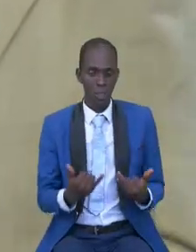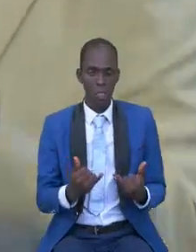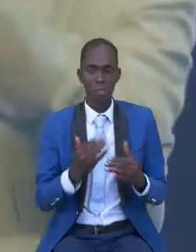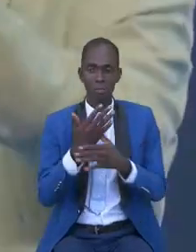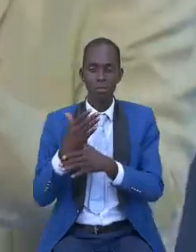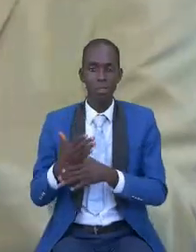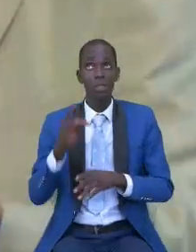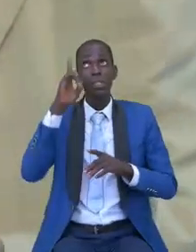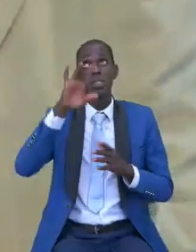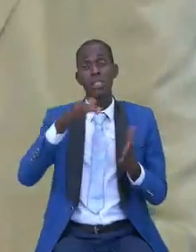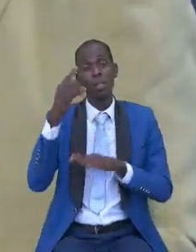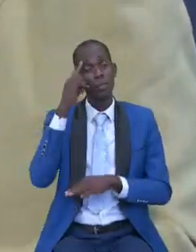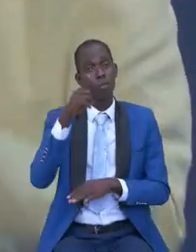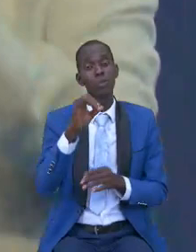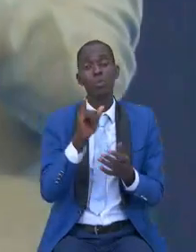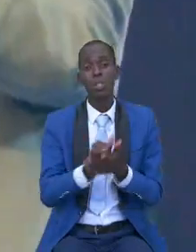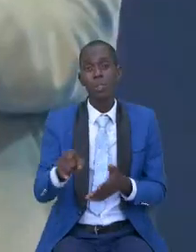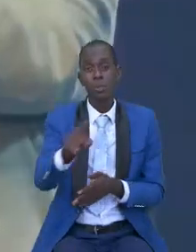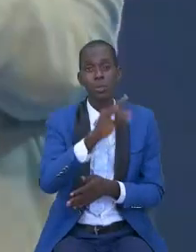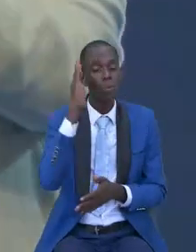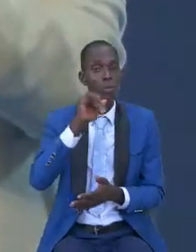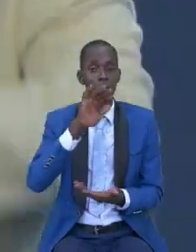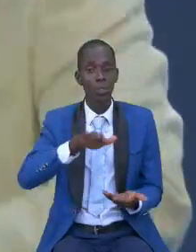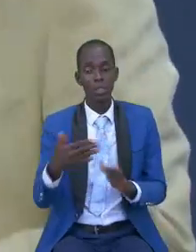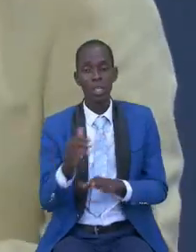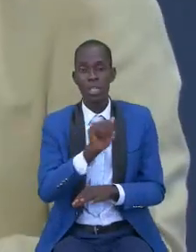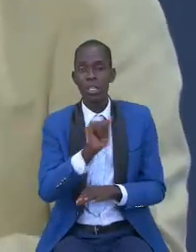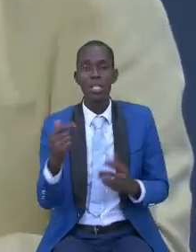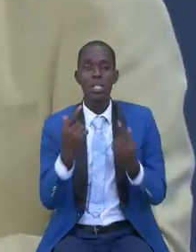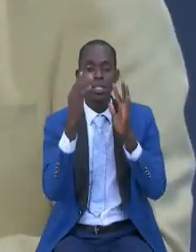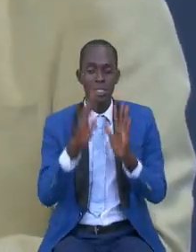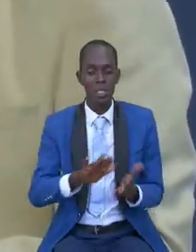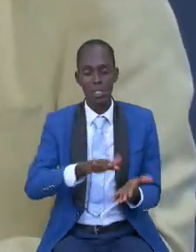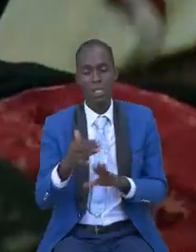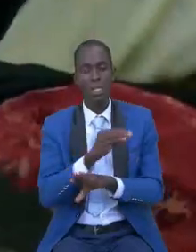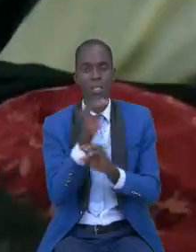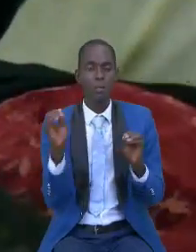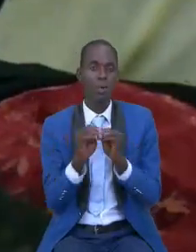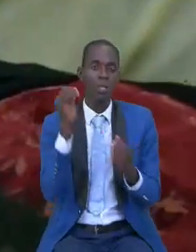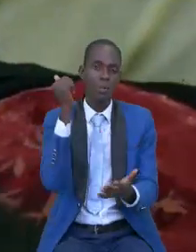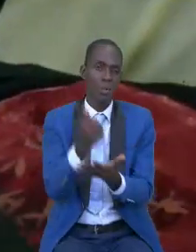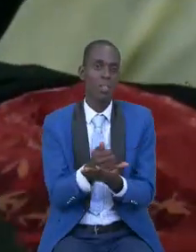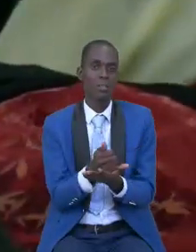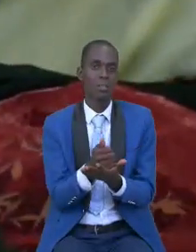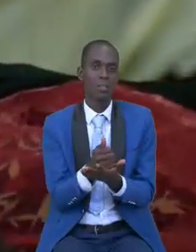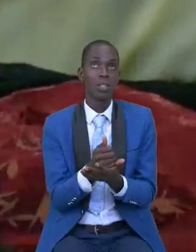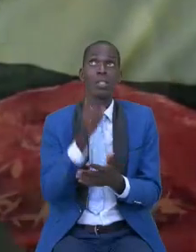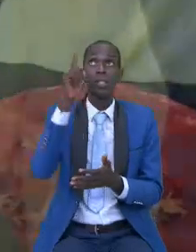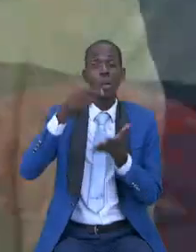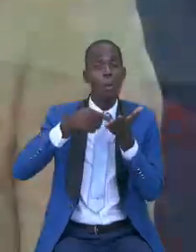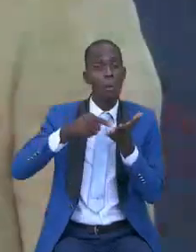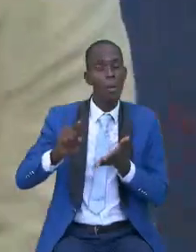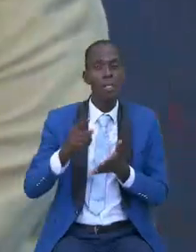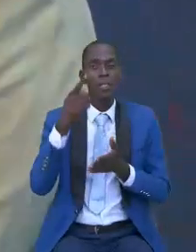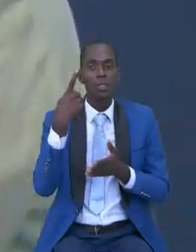for you, so you will not die a sinner's death anymore. Amen. He paid the